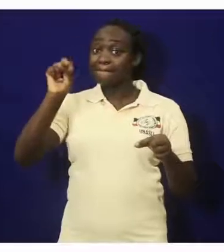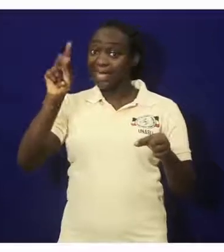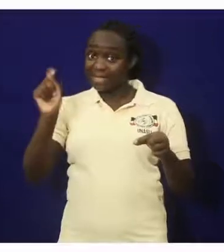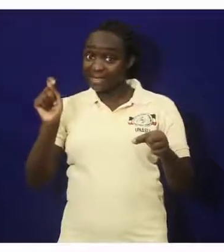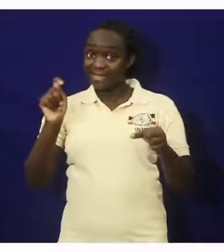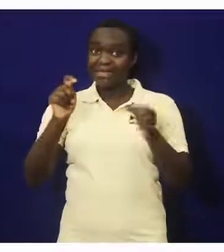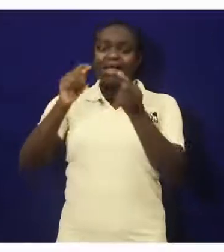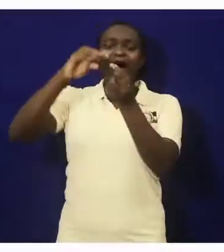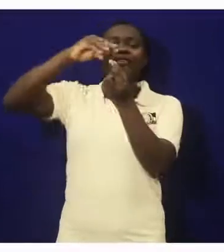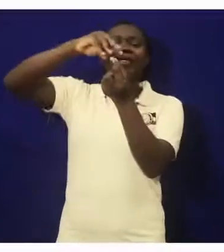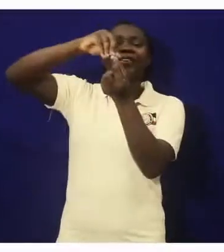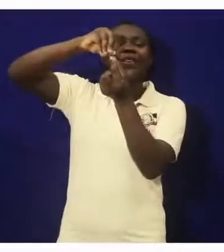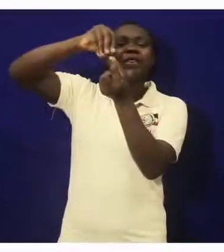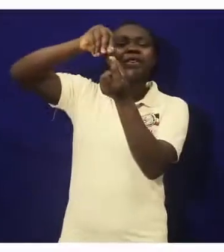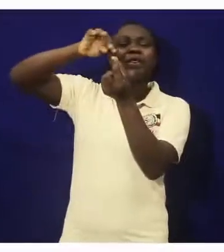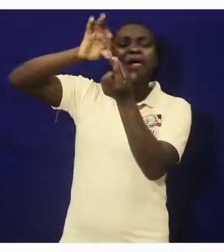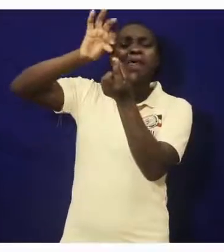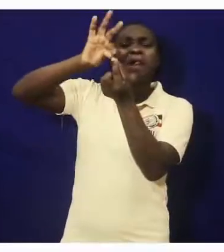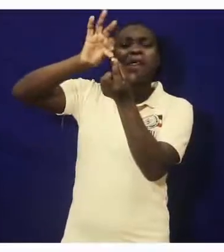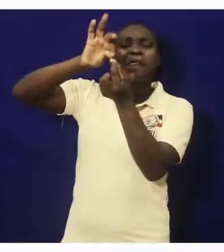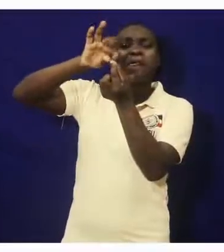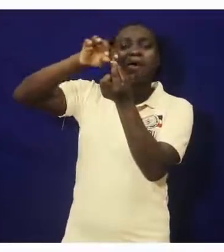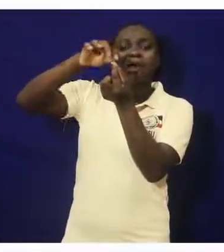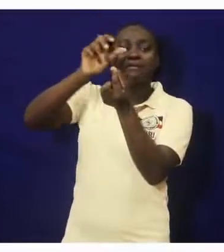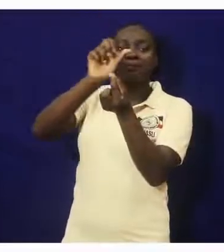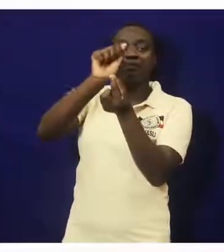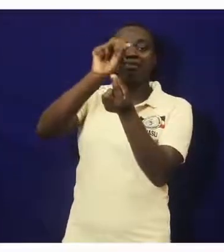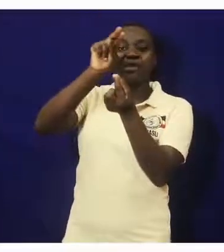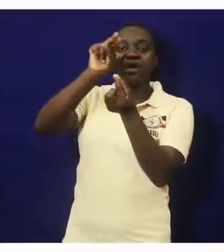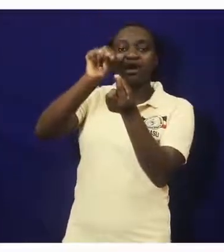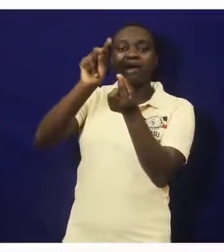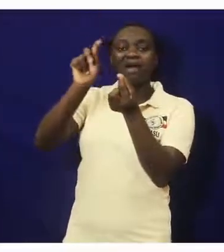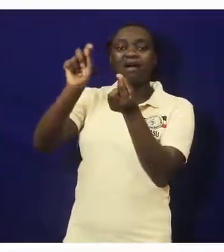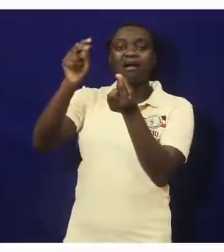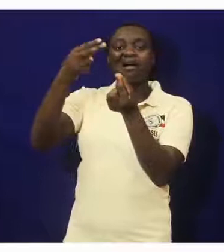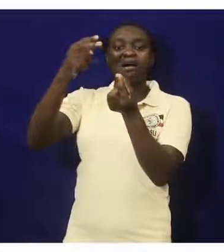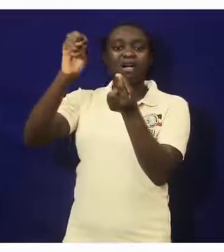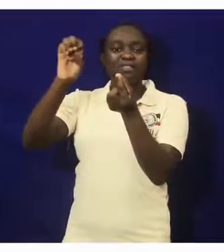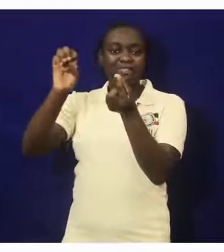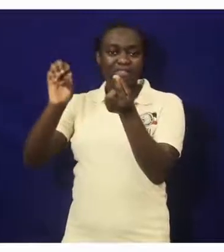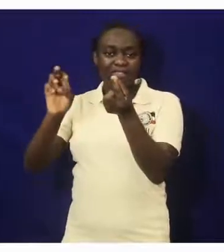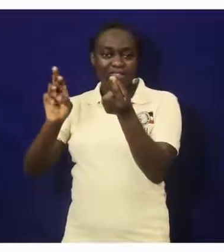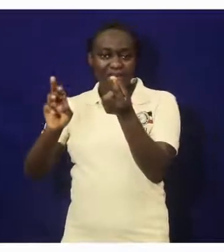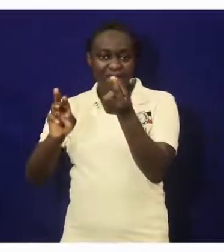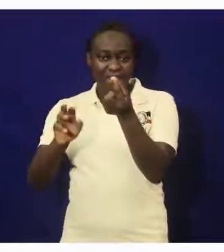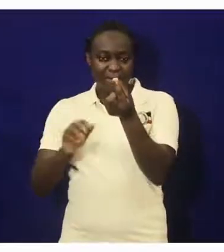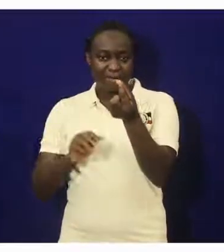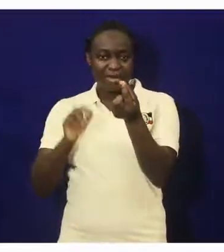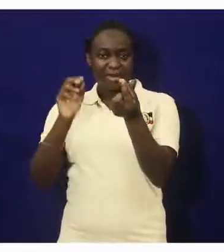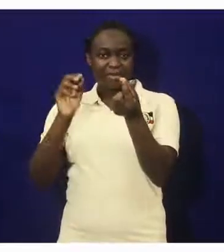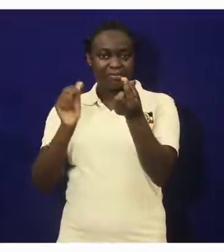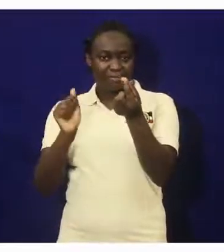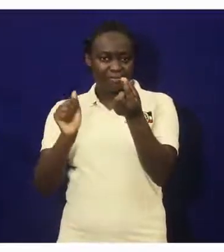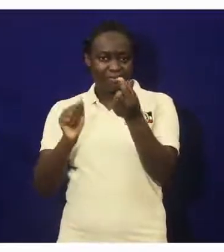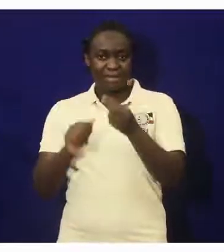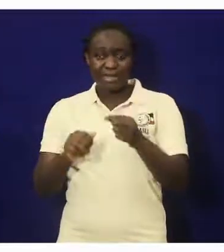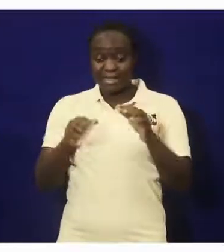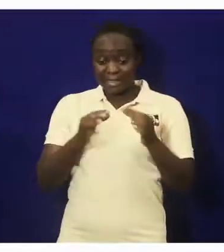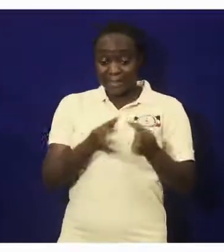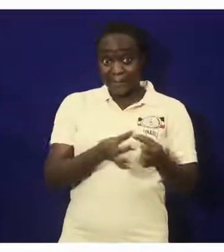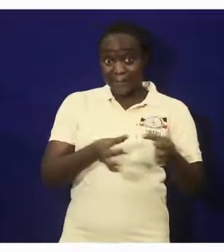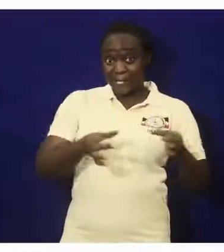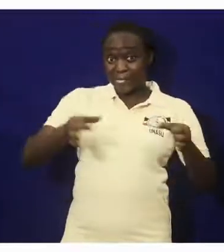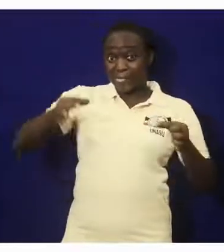Look at the spelling again. The filament is like a long,